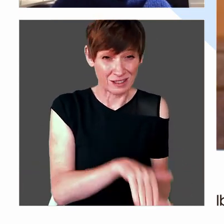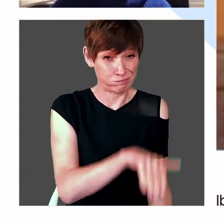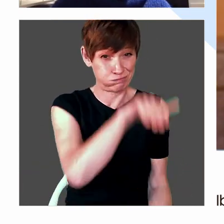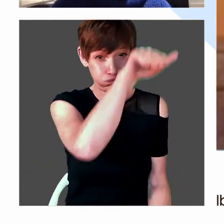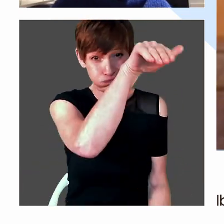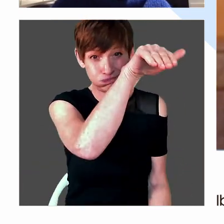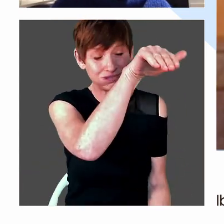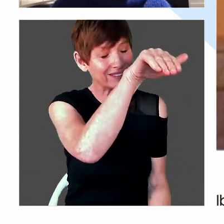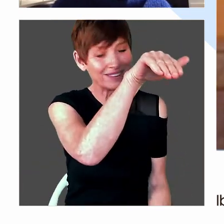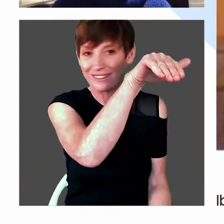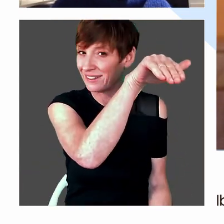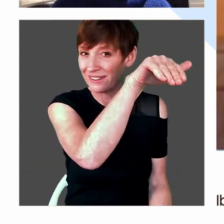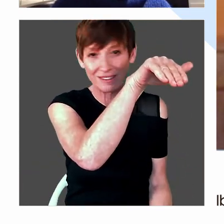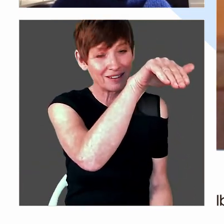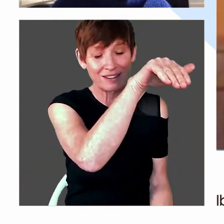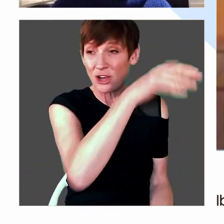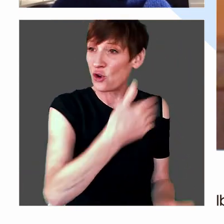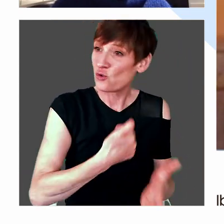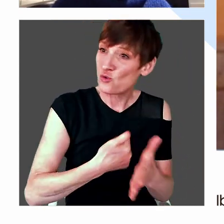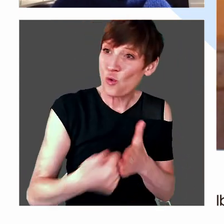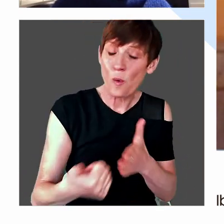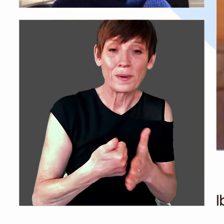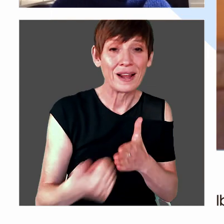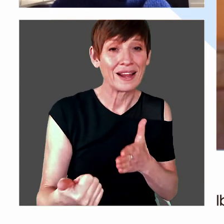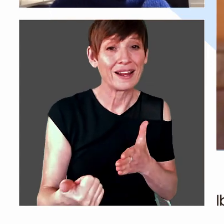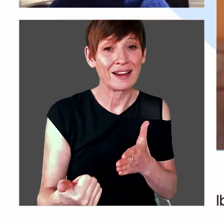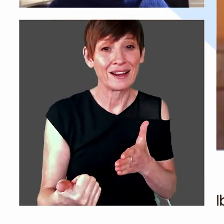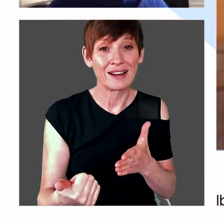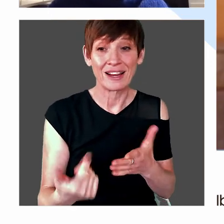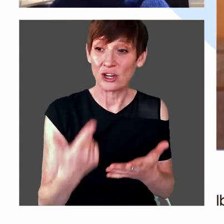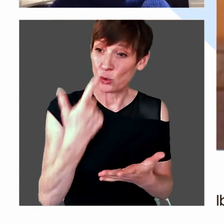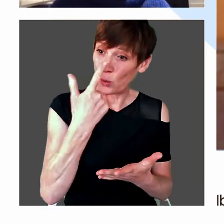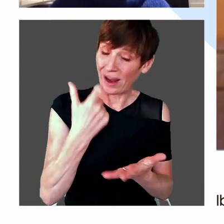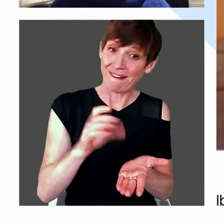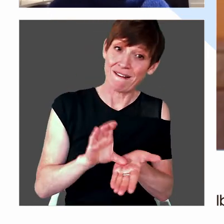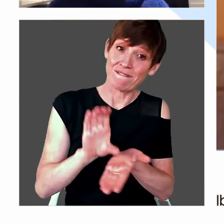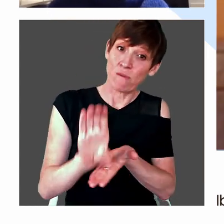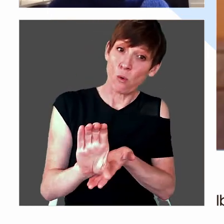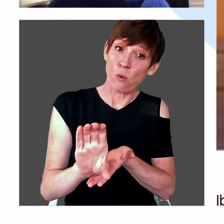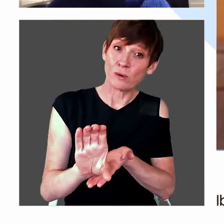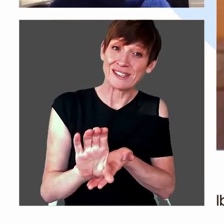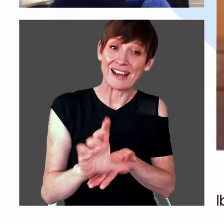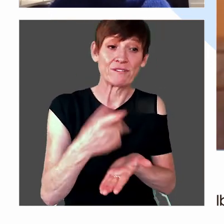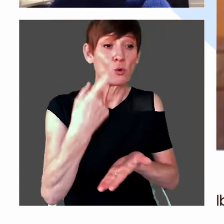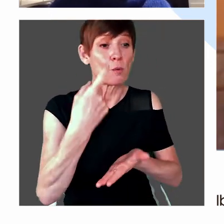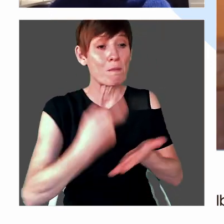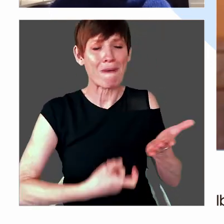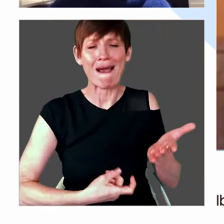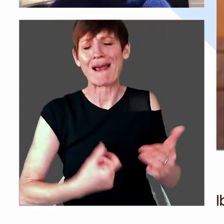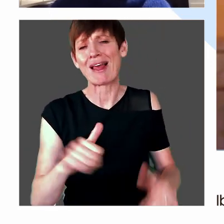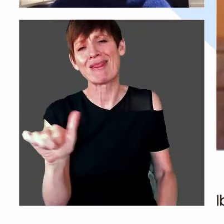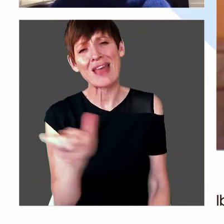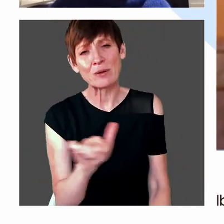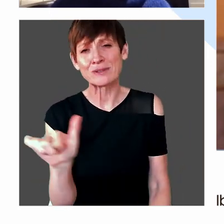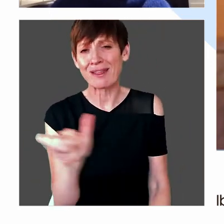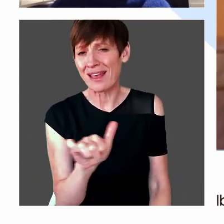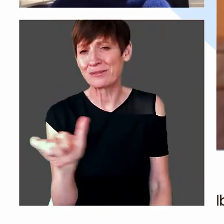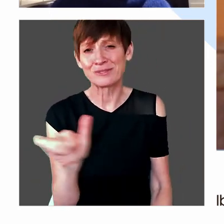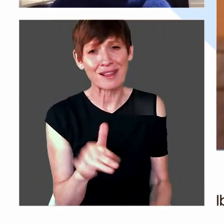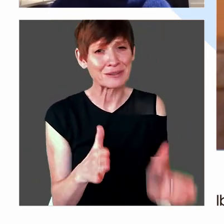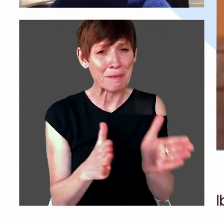manufacturers. Because normally the only time it becomes affordable is if you buy thousands of meters or thousands of